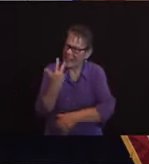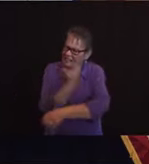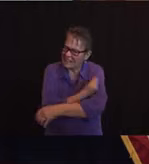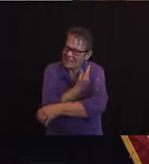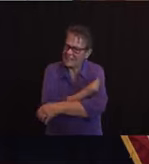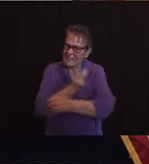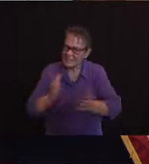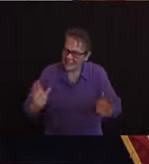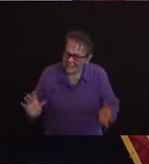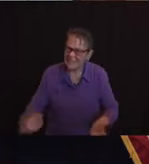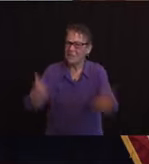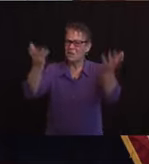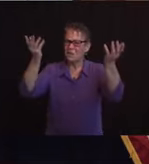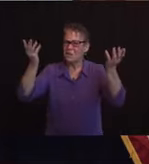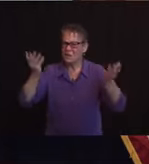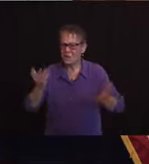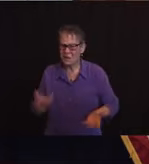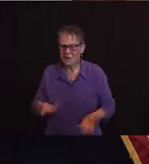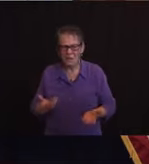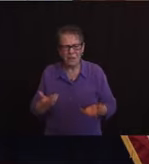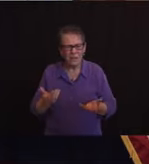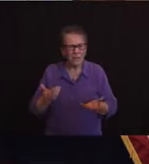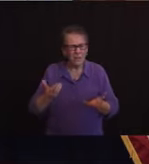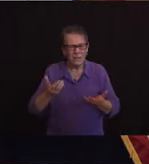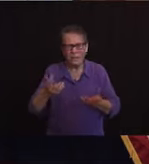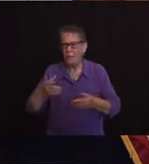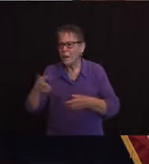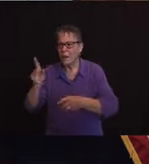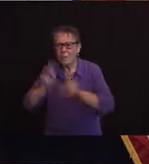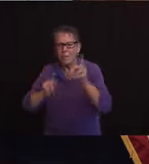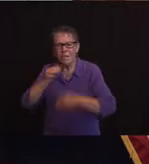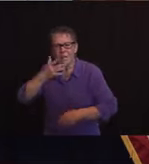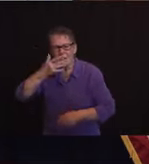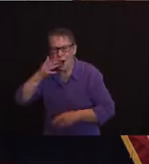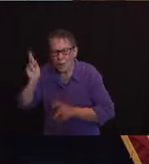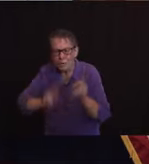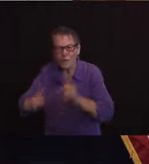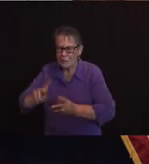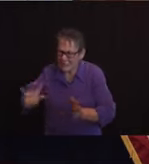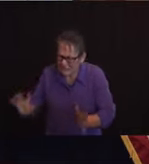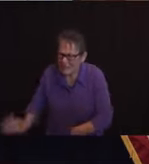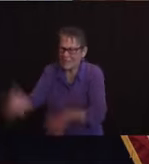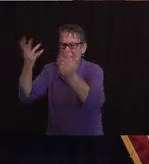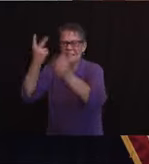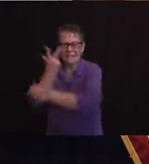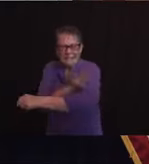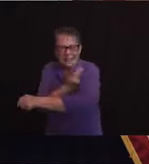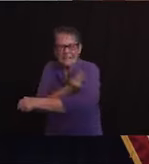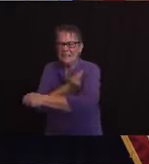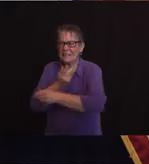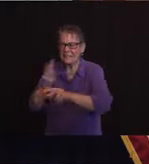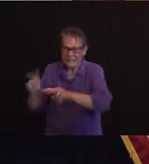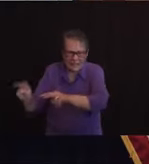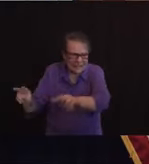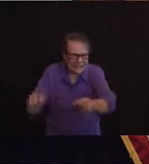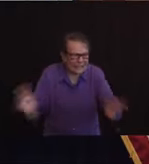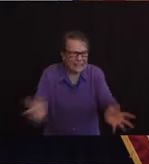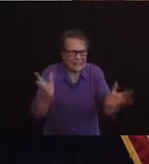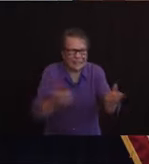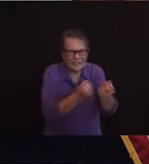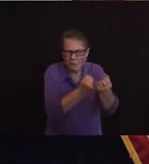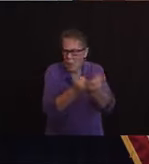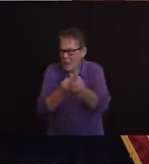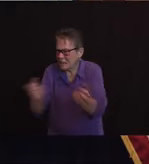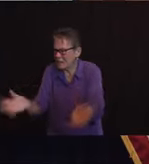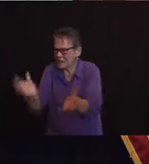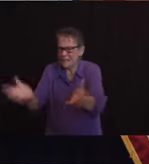into the arm of individuals 75 and older. When we started, we had 33% of those